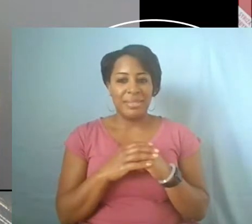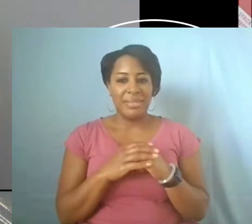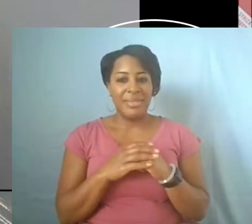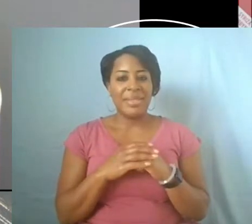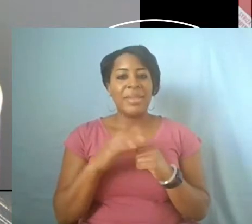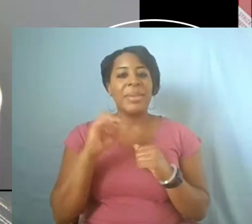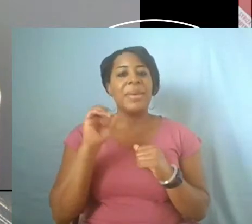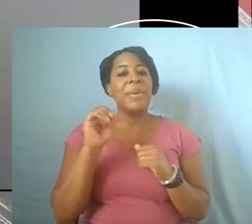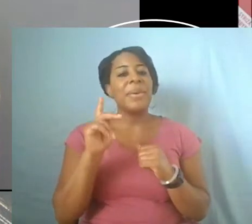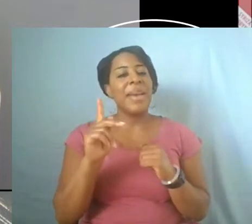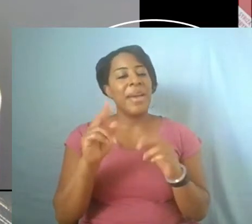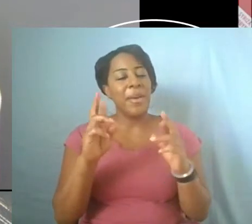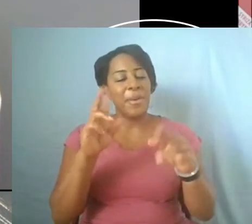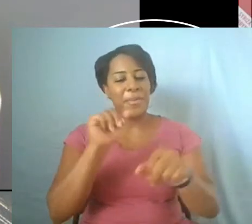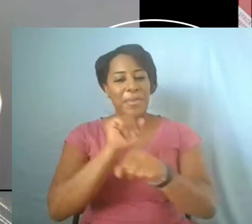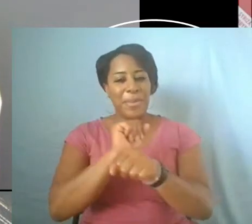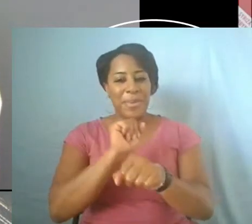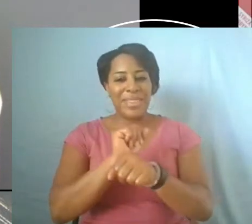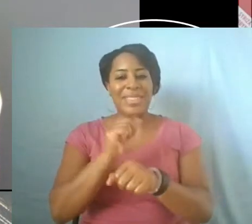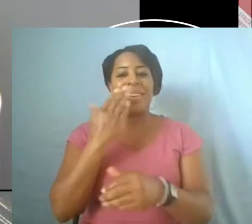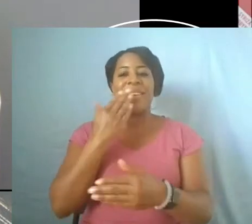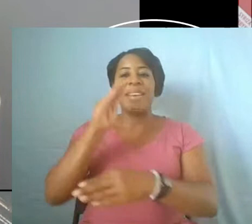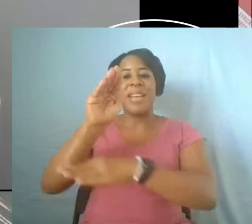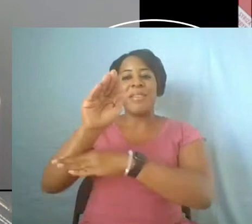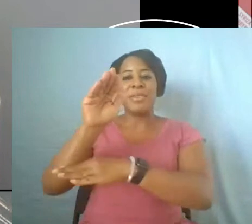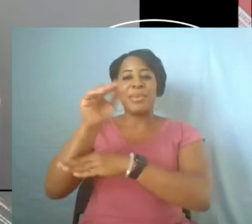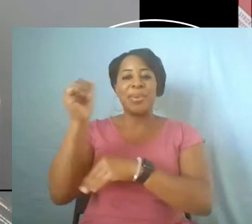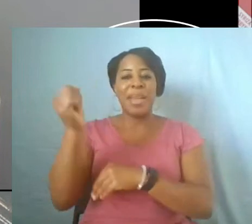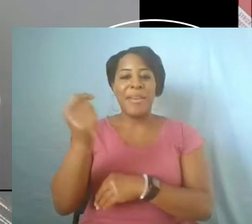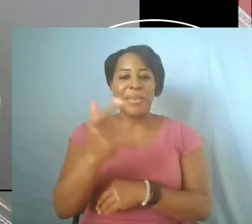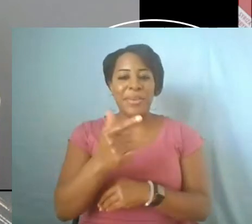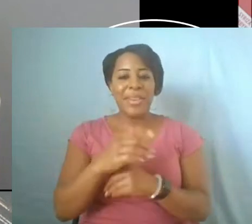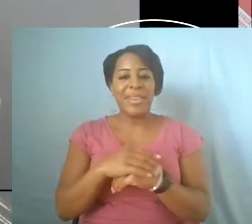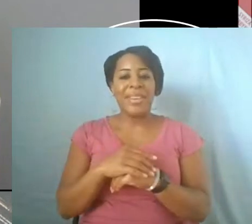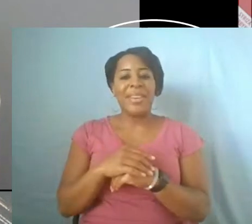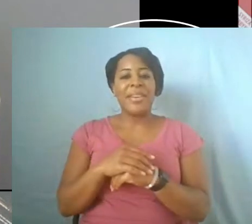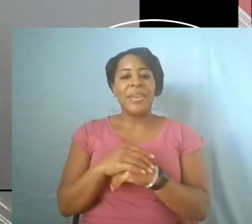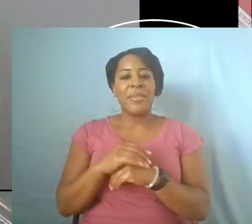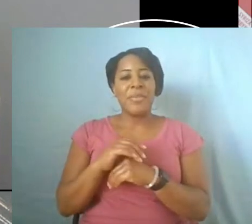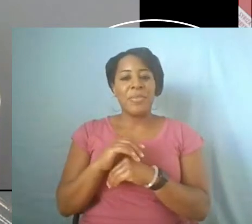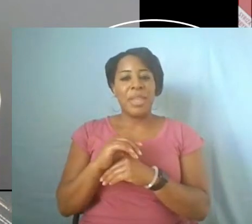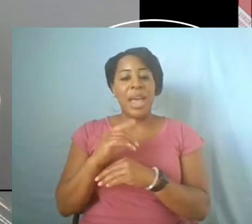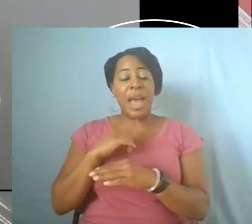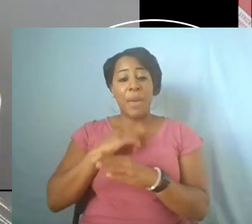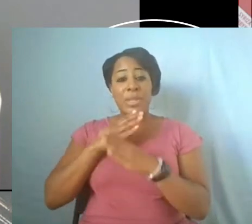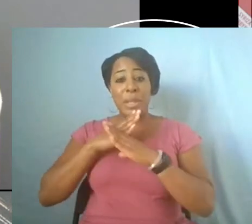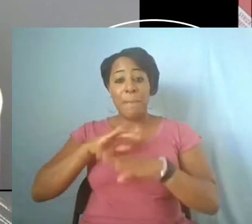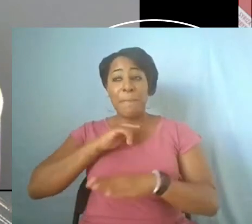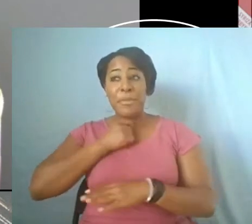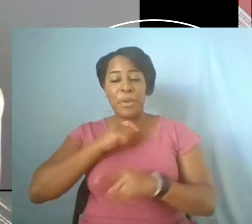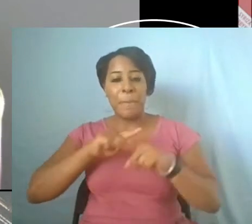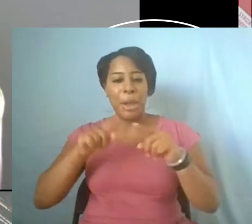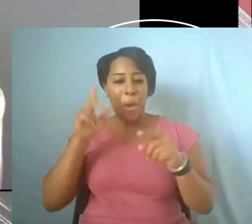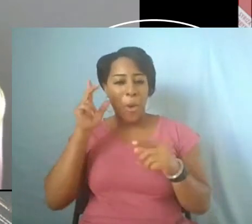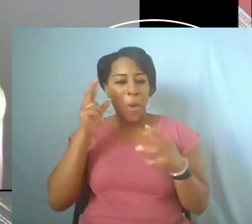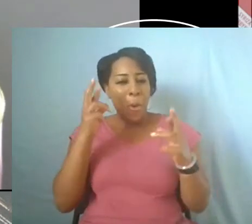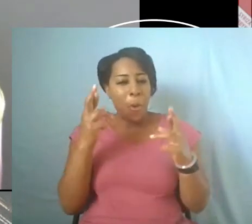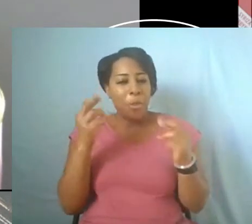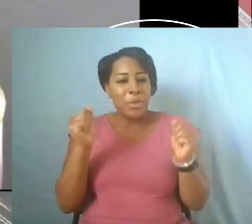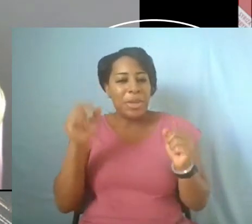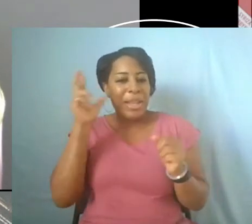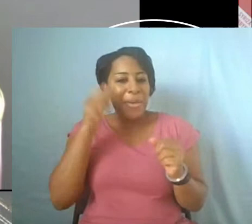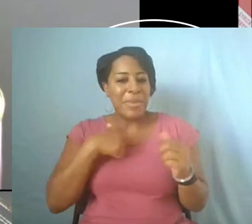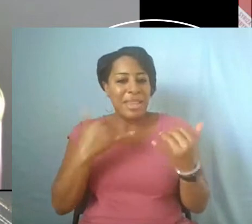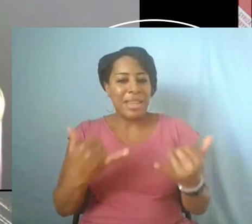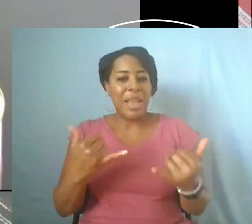Okay, I hope this works. Good afternoon, everyone. I was muted in a second, but now I hope you can hear me. My name is